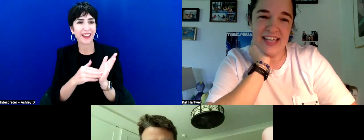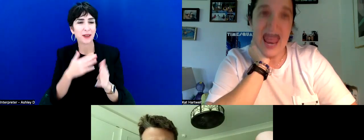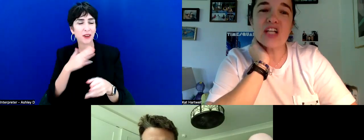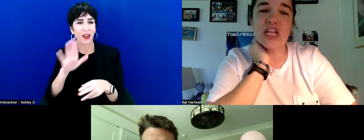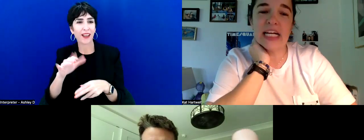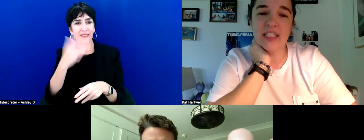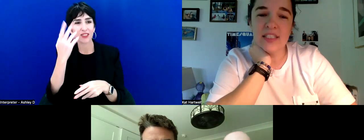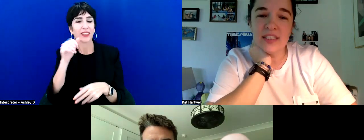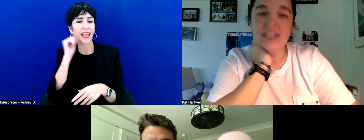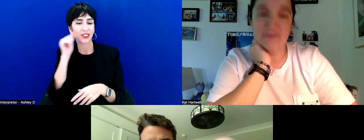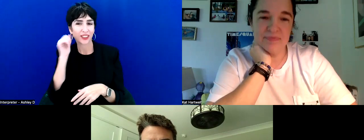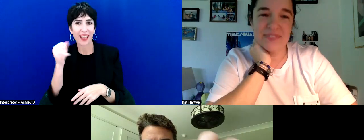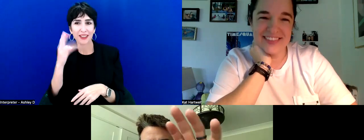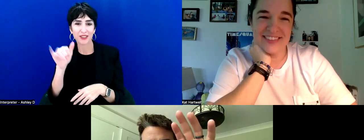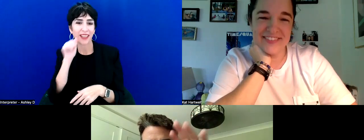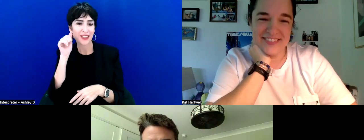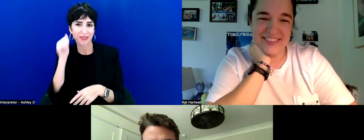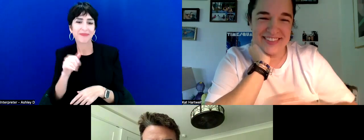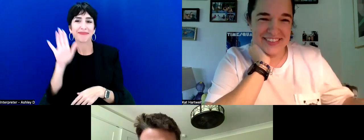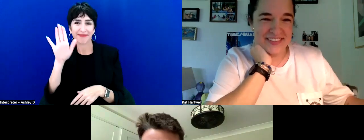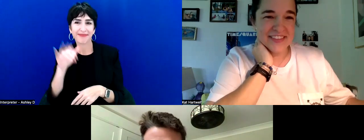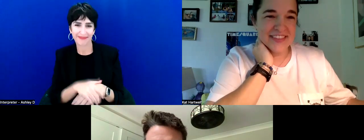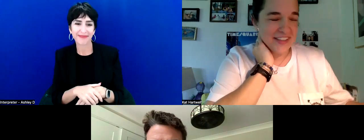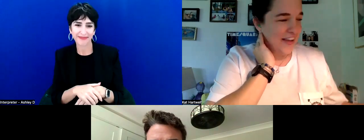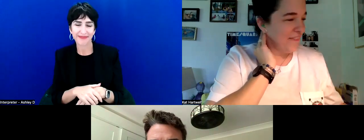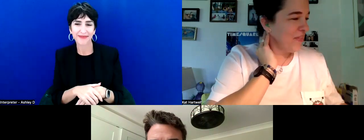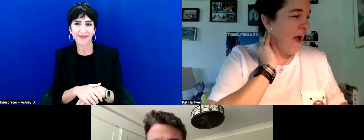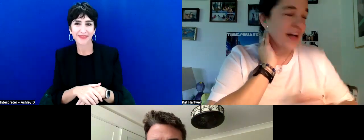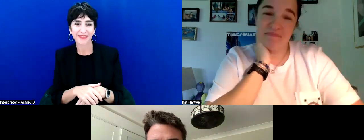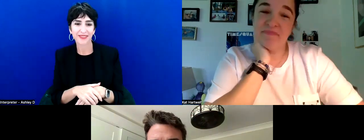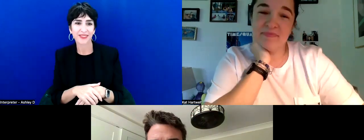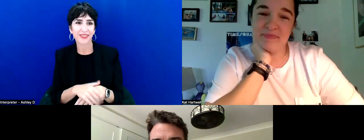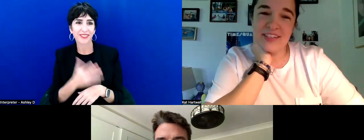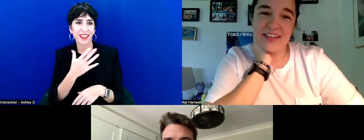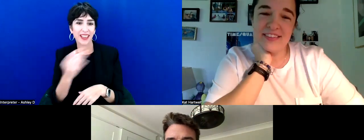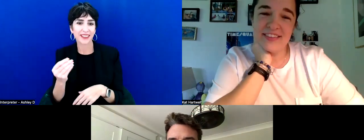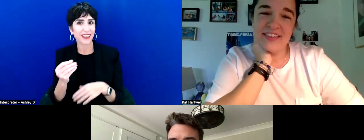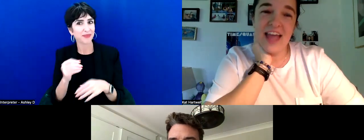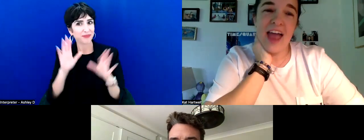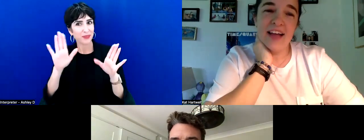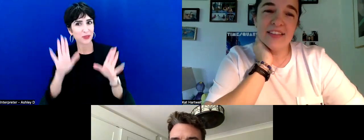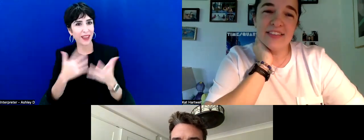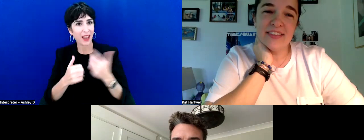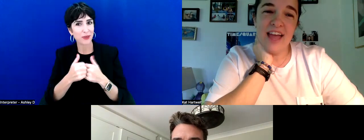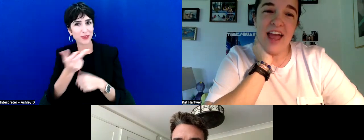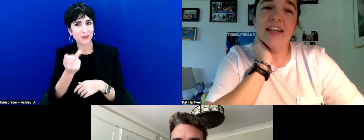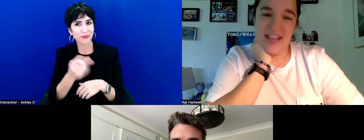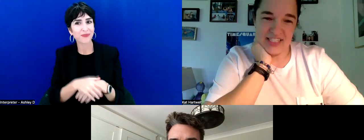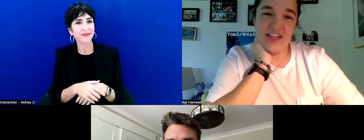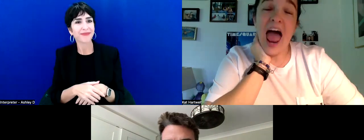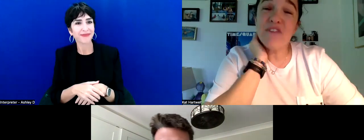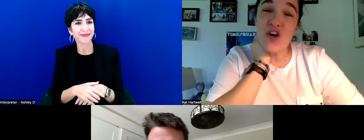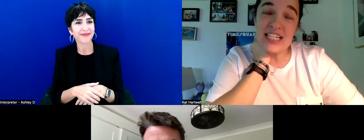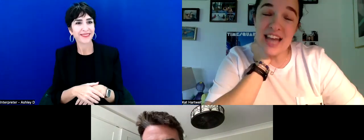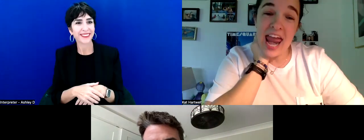Uh Ashley. Ashley. Yeah, thank you, Ashley. And yeah, it was good hanging out with you all.